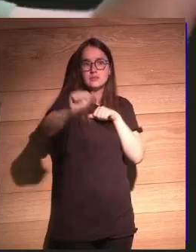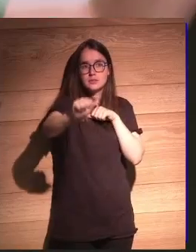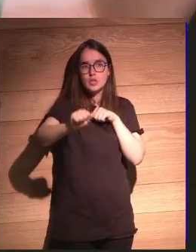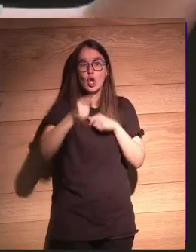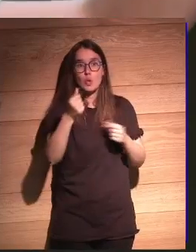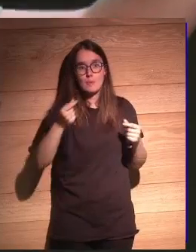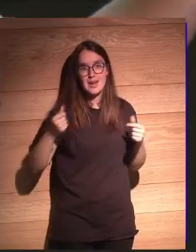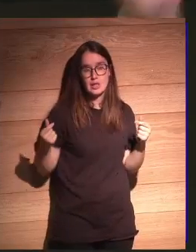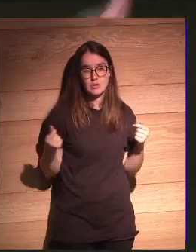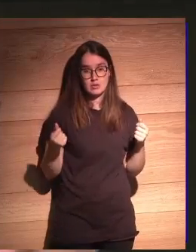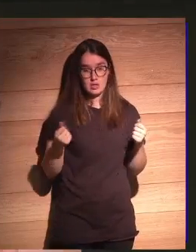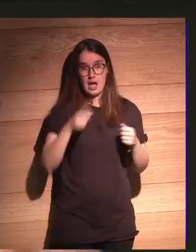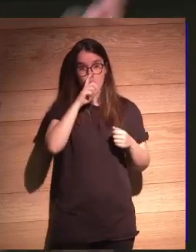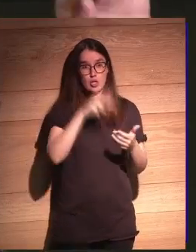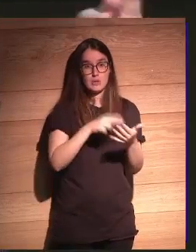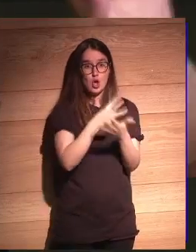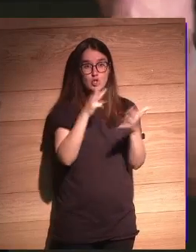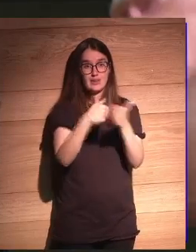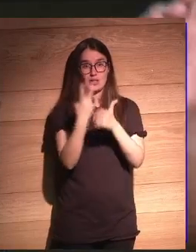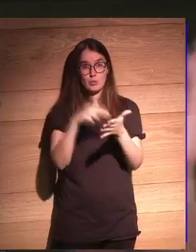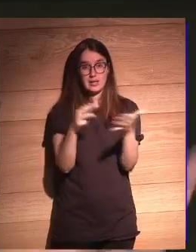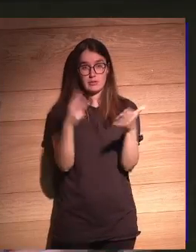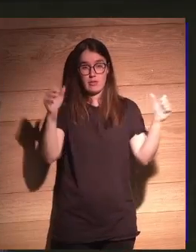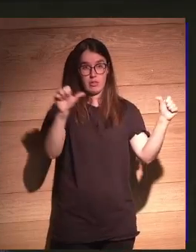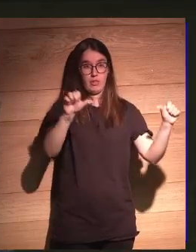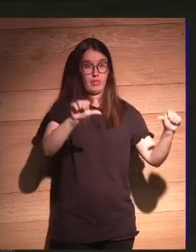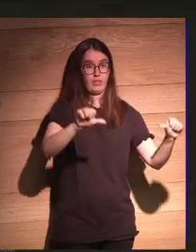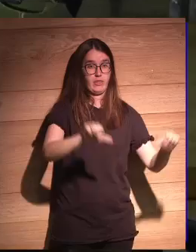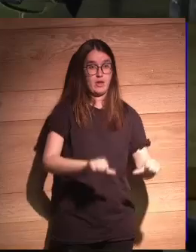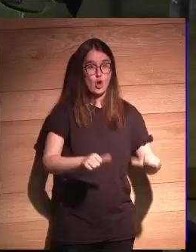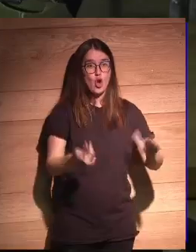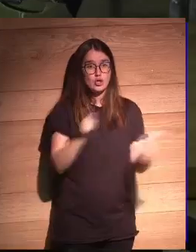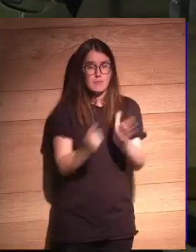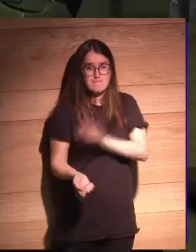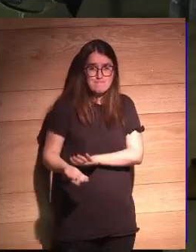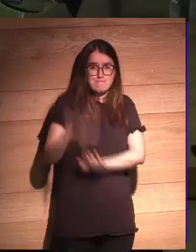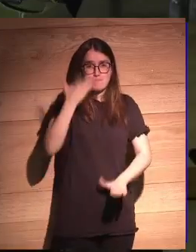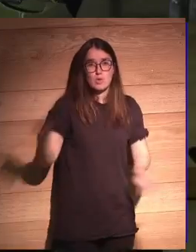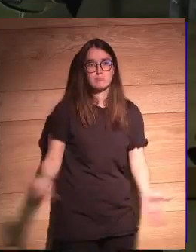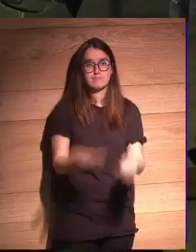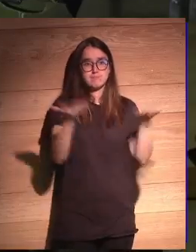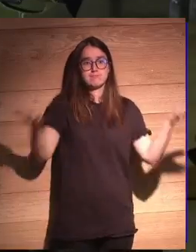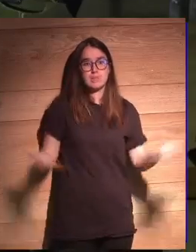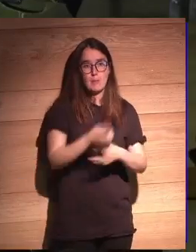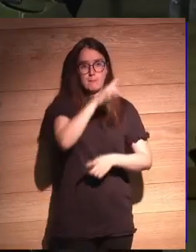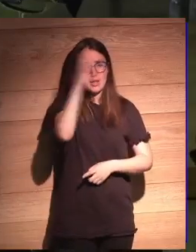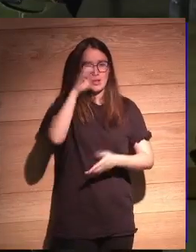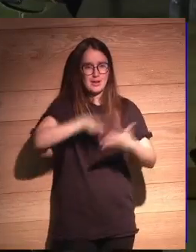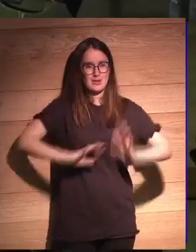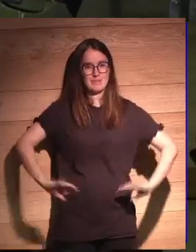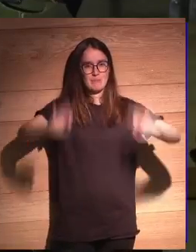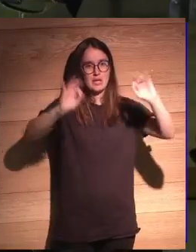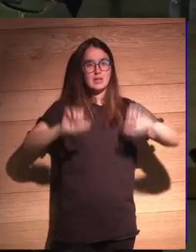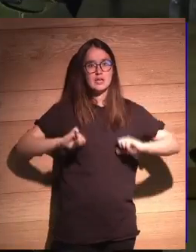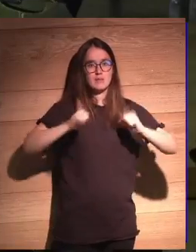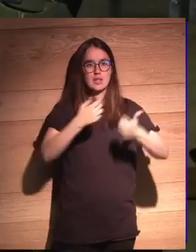that? Prices that were falling from 2018 to 2013 start increasing because of the increases